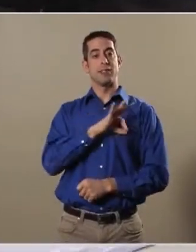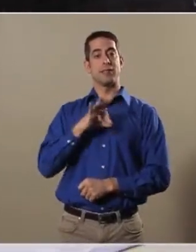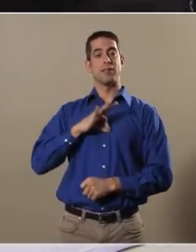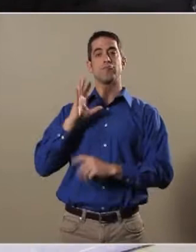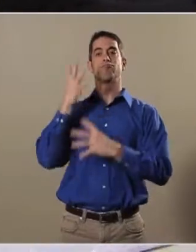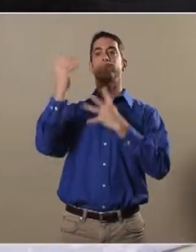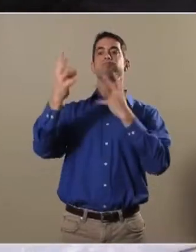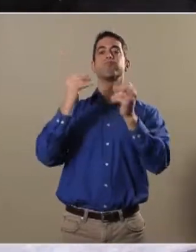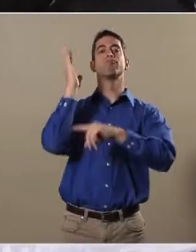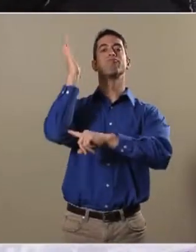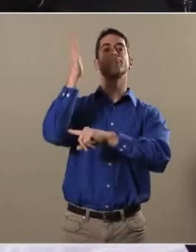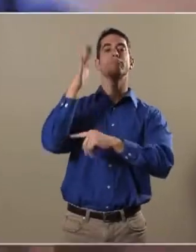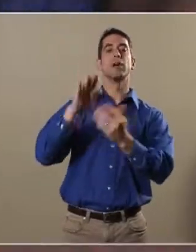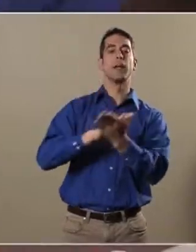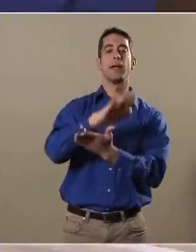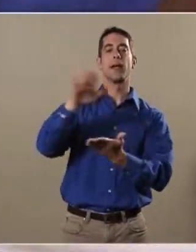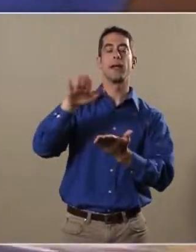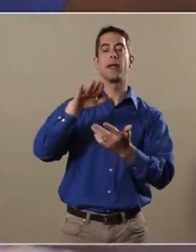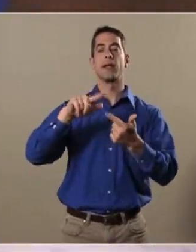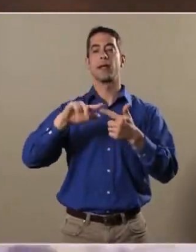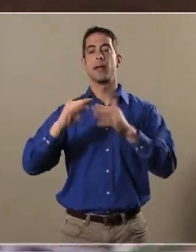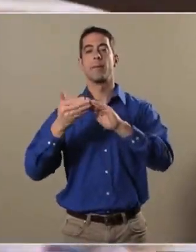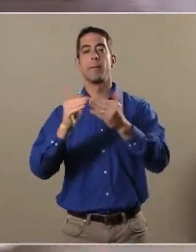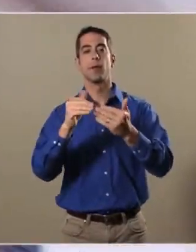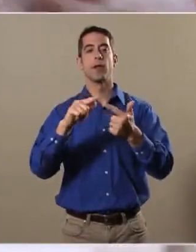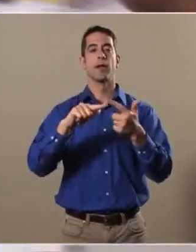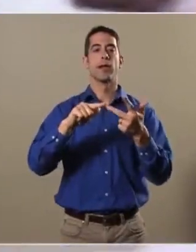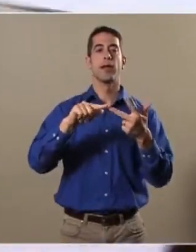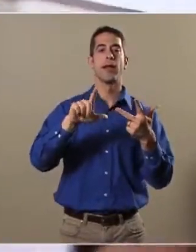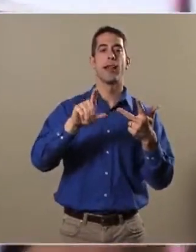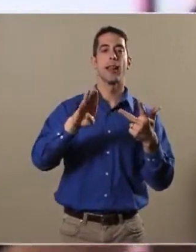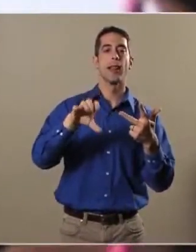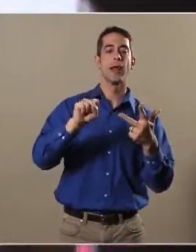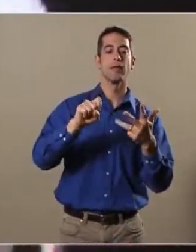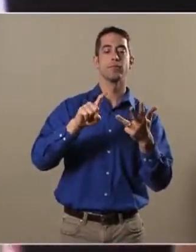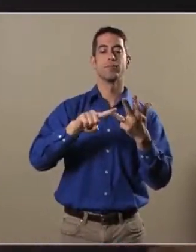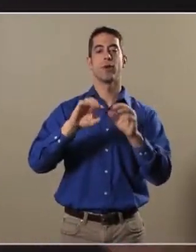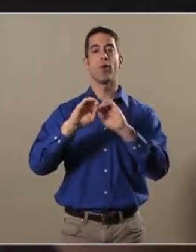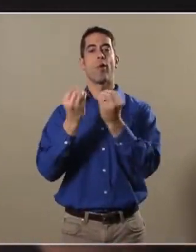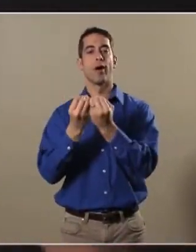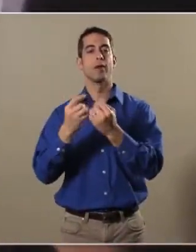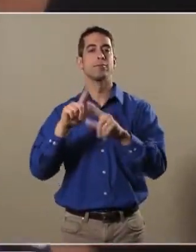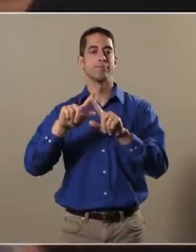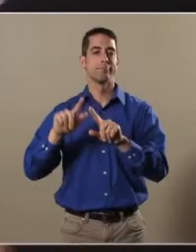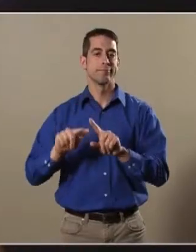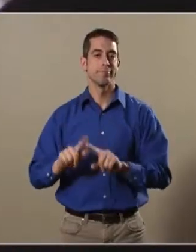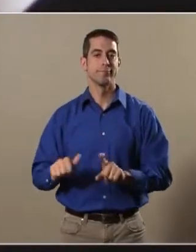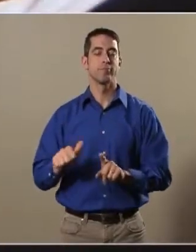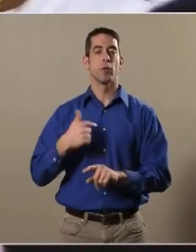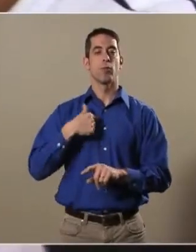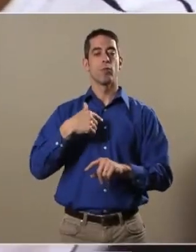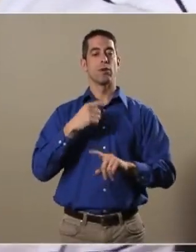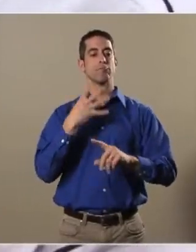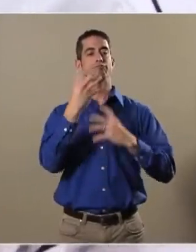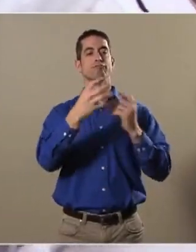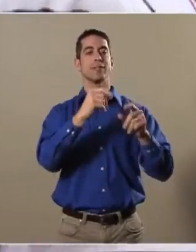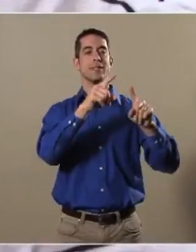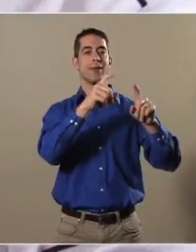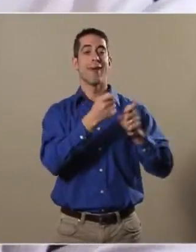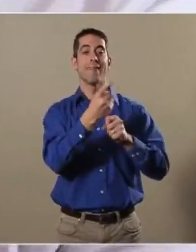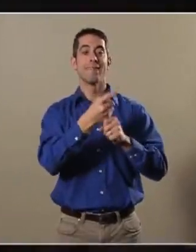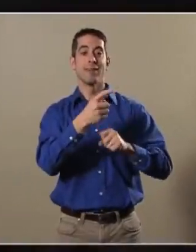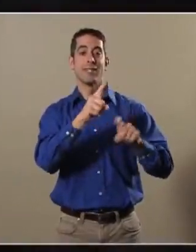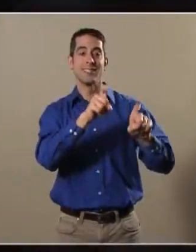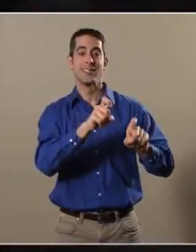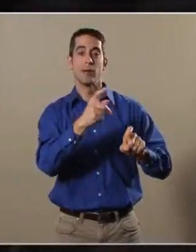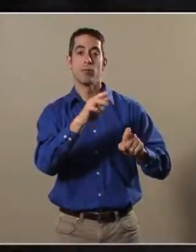our 11-county service area. We test hundreds of preschoolers every year in our vision screening program to detect potential problems